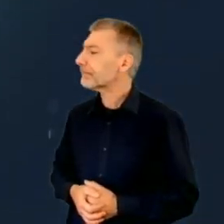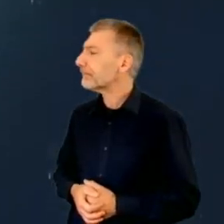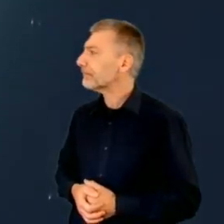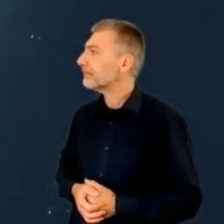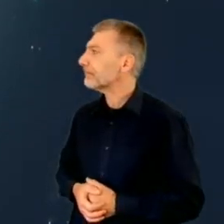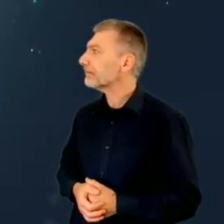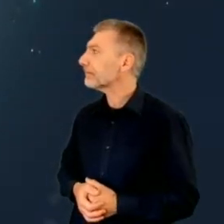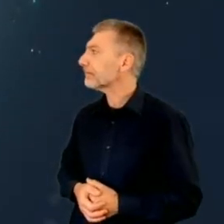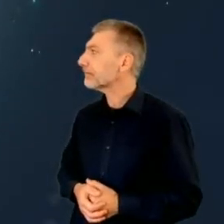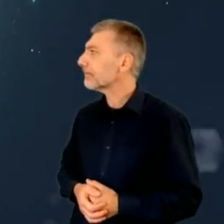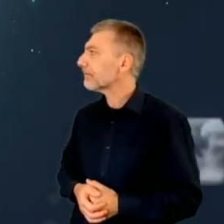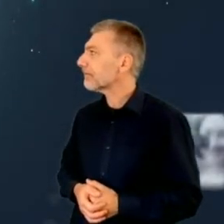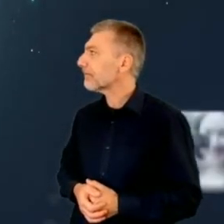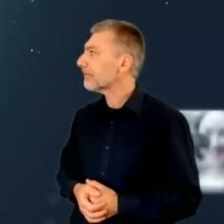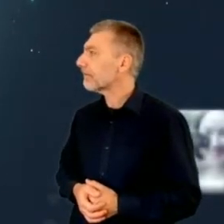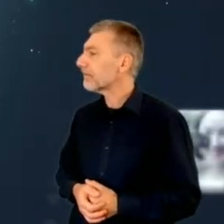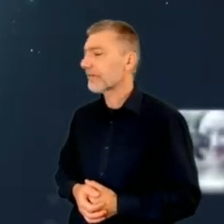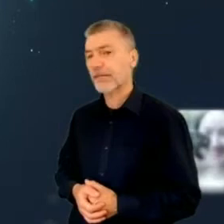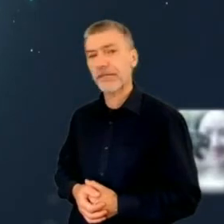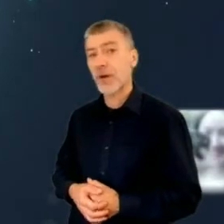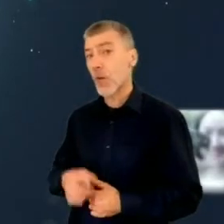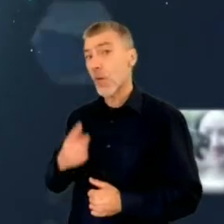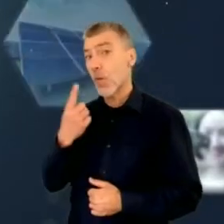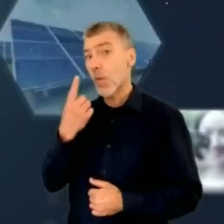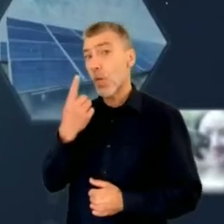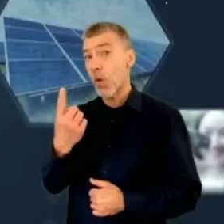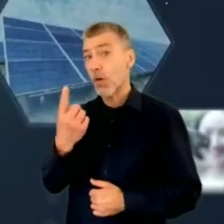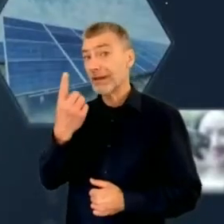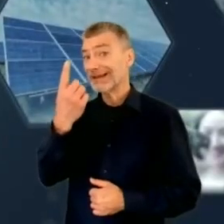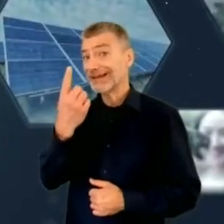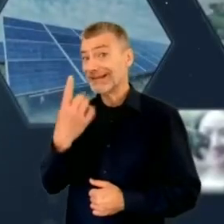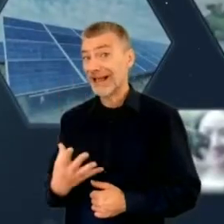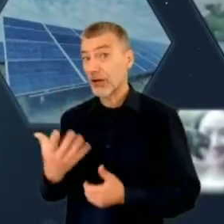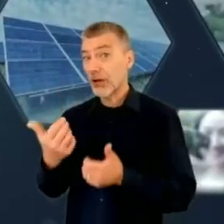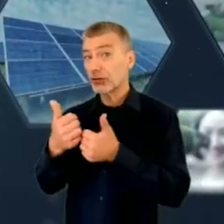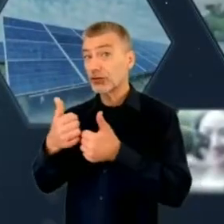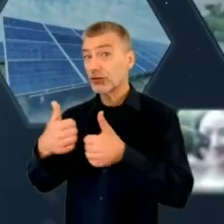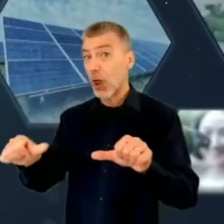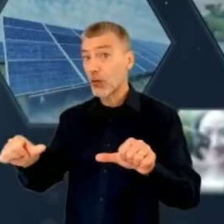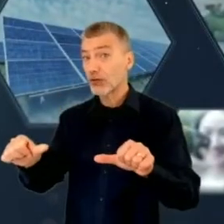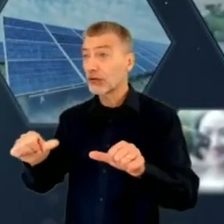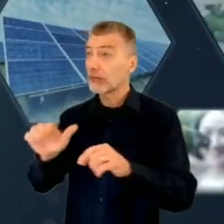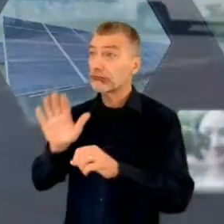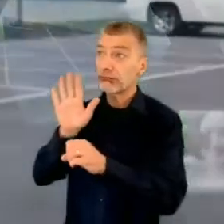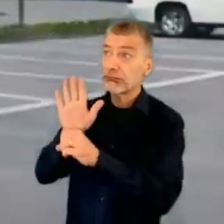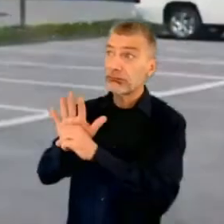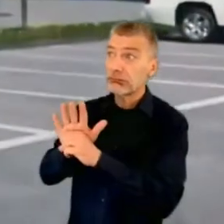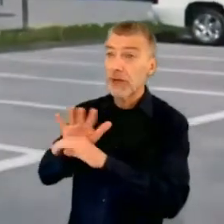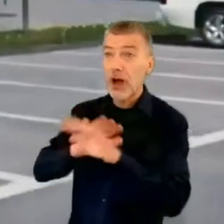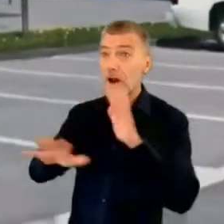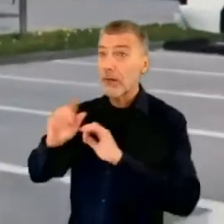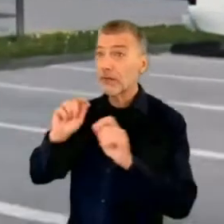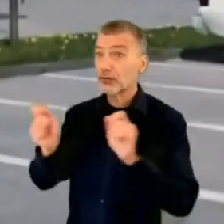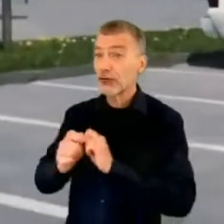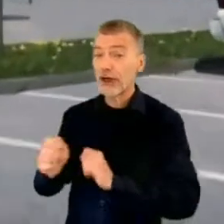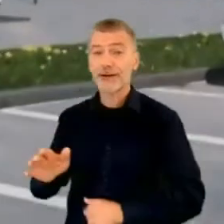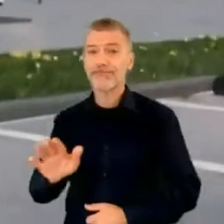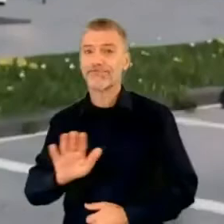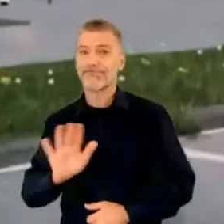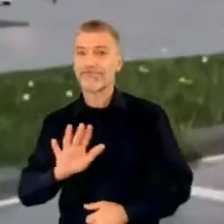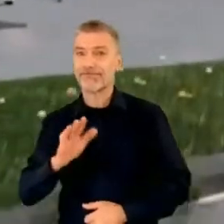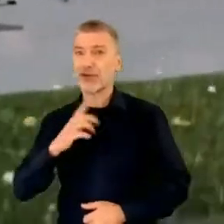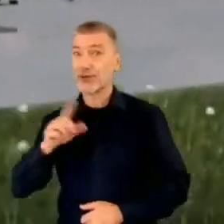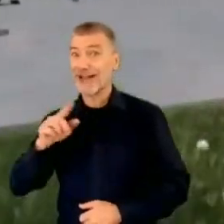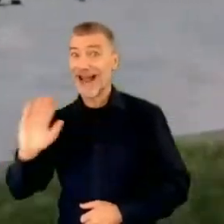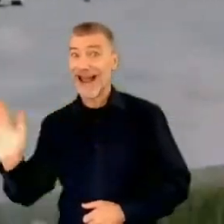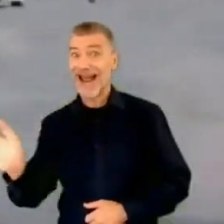There is no one single solution to combating climate change. It's going to take everyone. We have already pledged to achieve